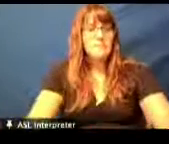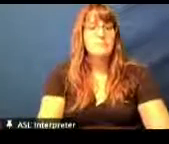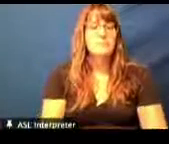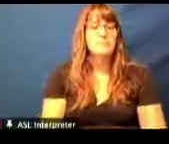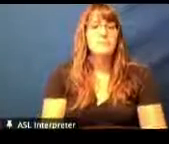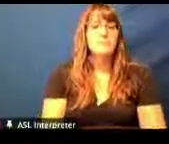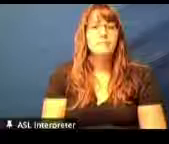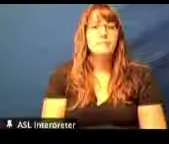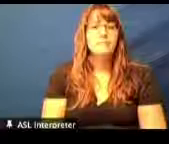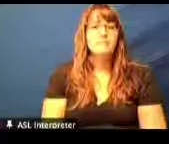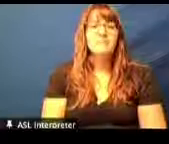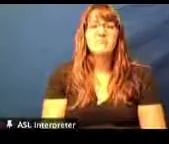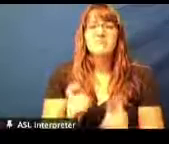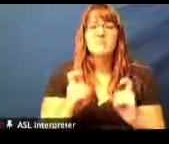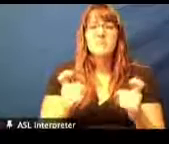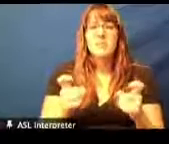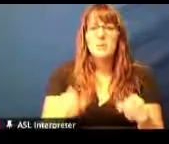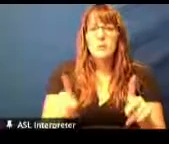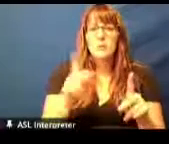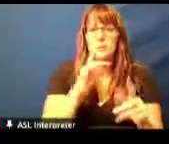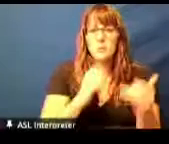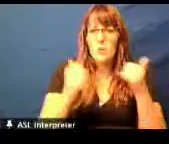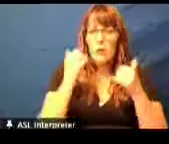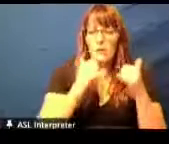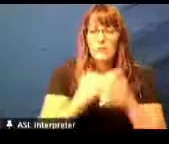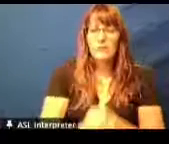we will give them a chance to call in.